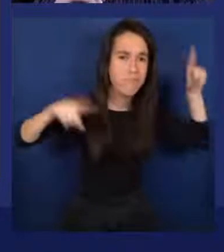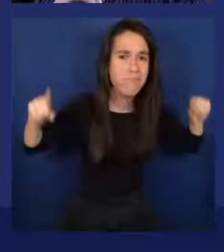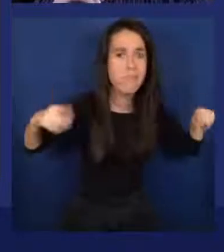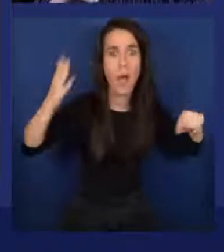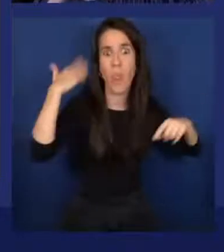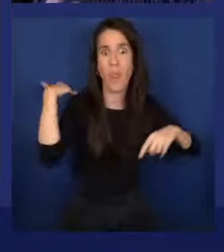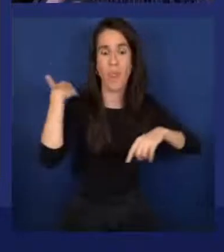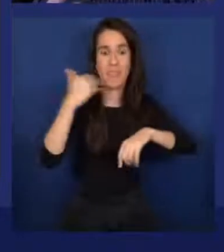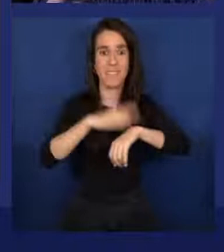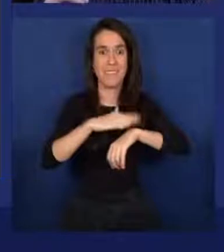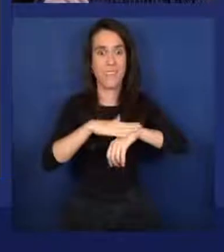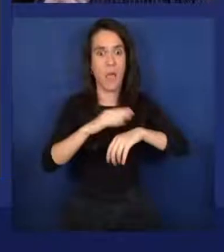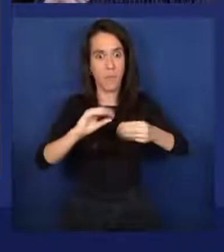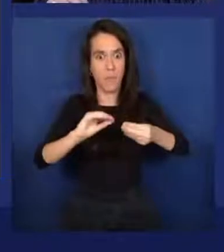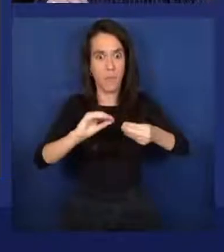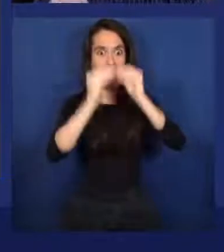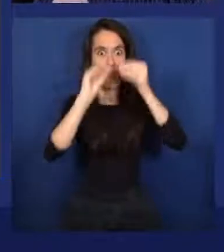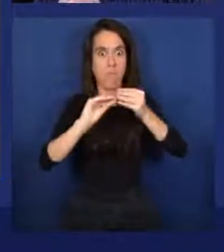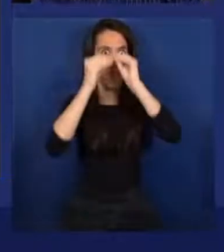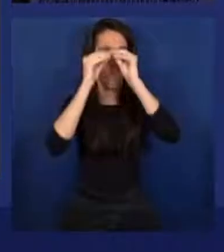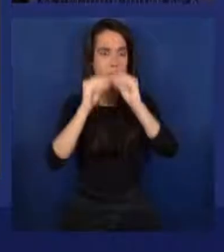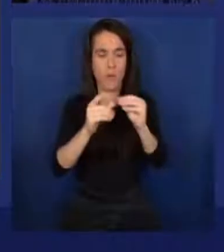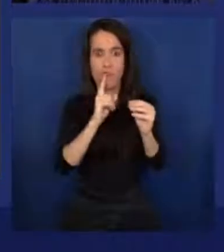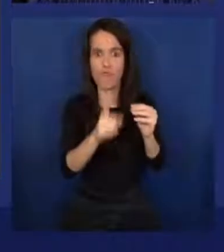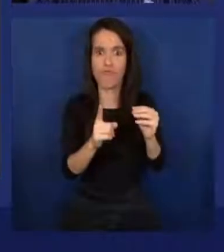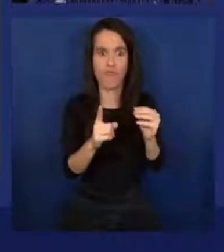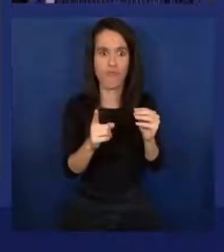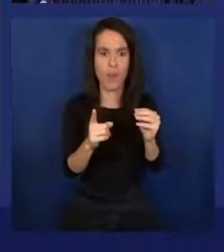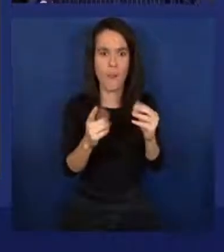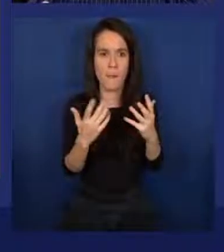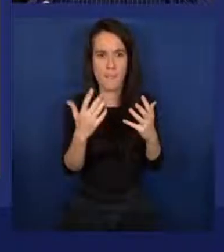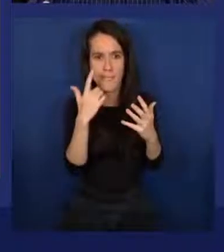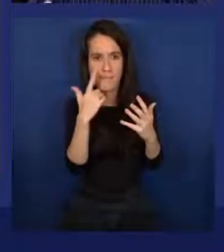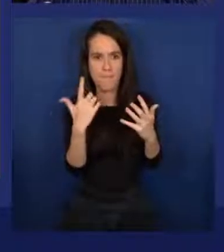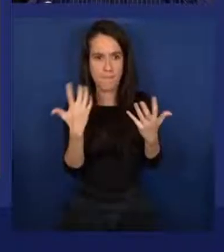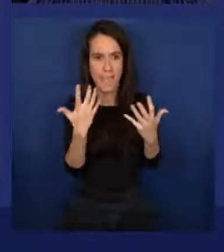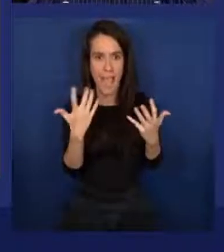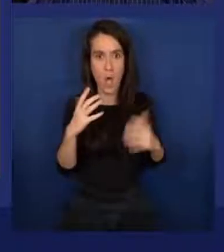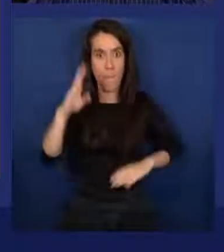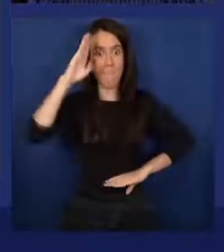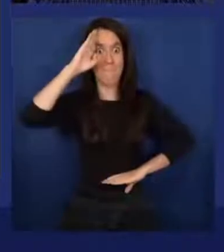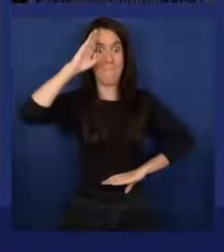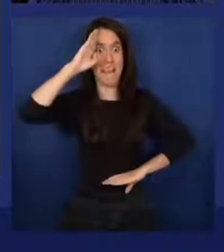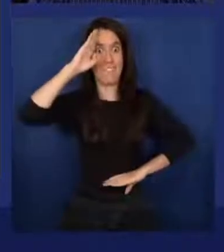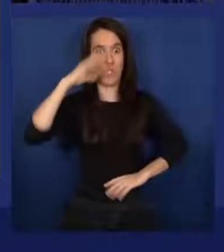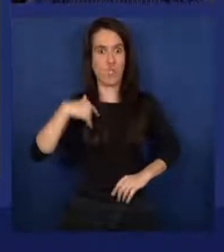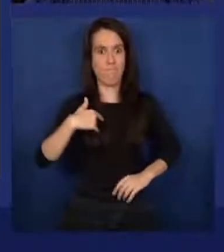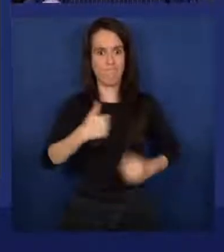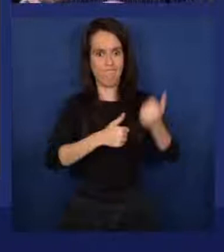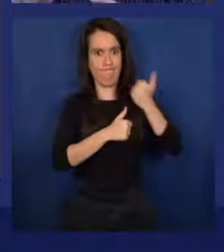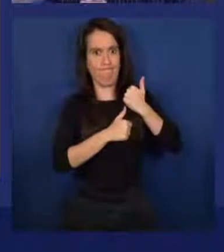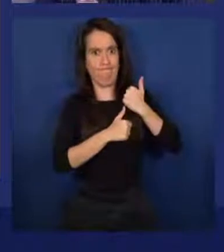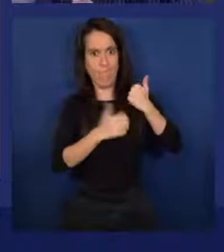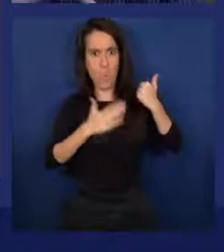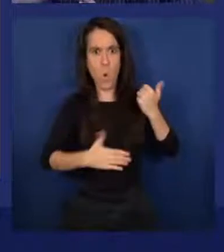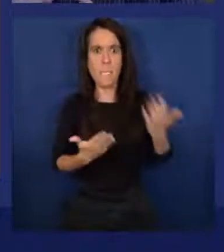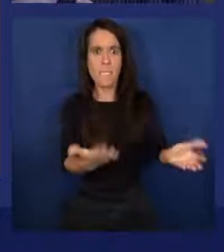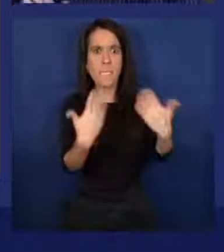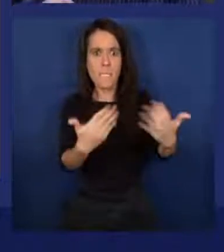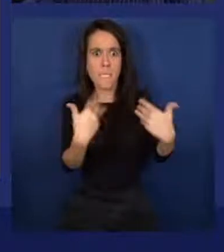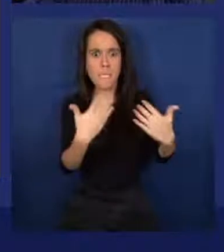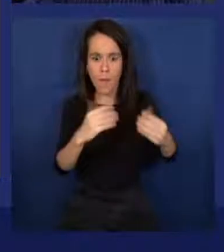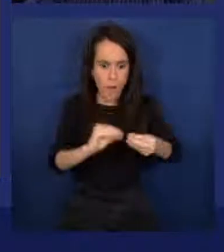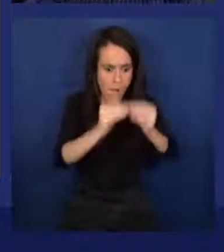things that were invented had more to do with logistical planning, which the military needed a lot of and continue to use. The intelligence part,